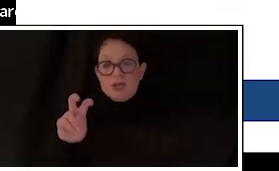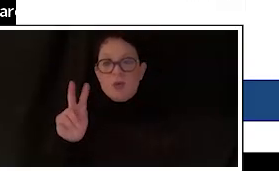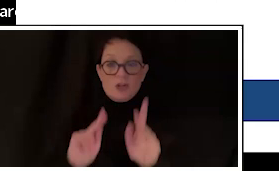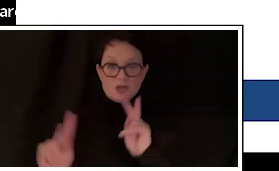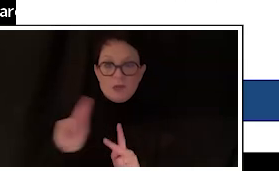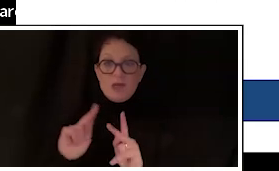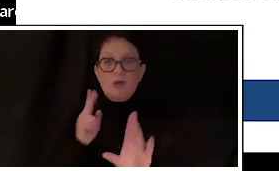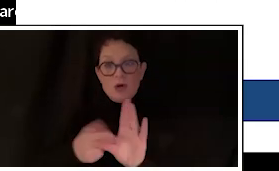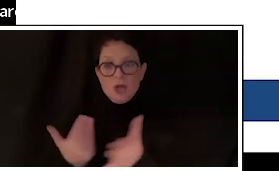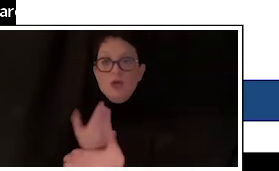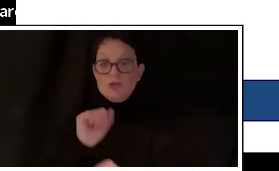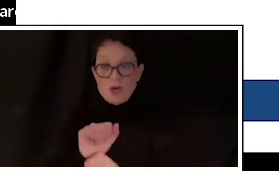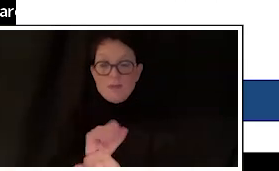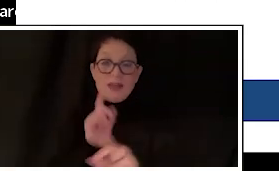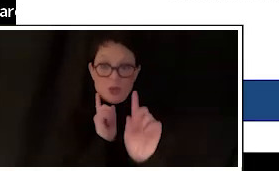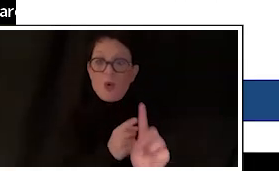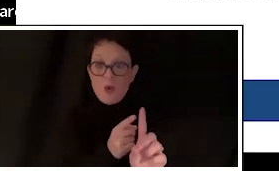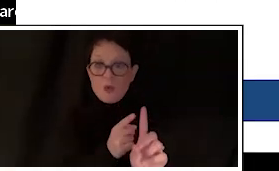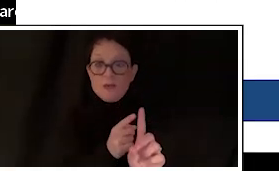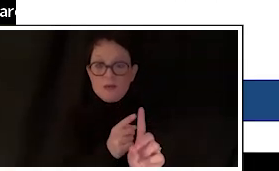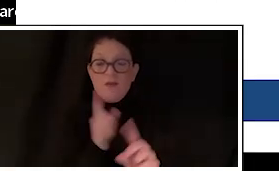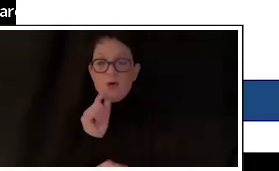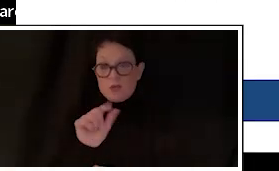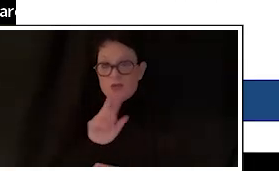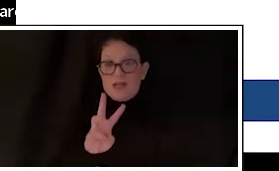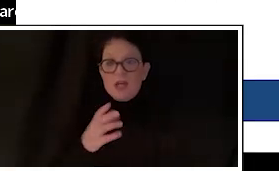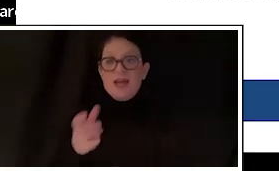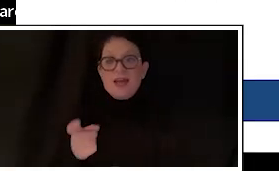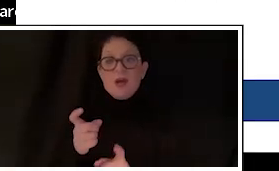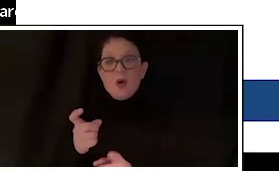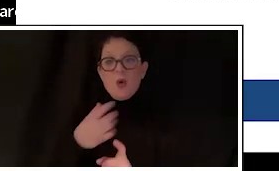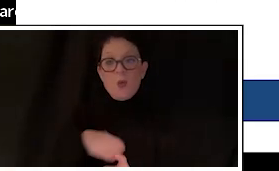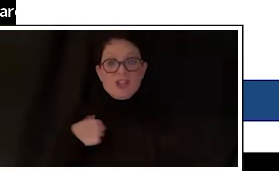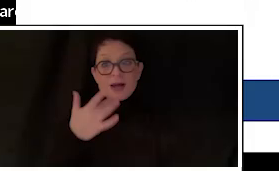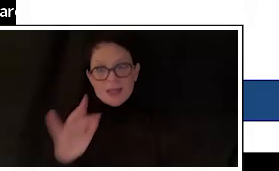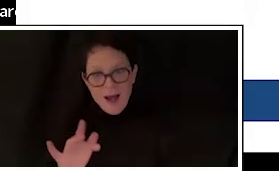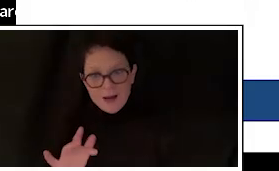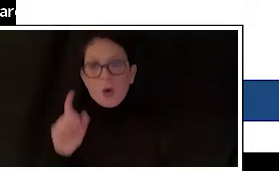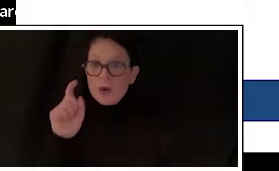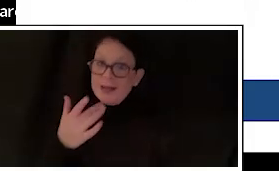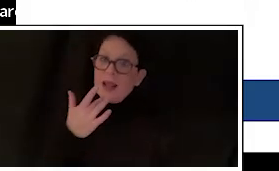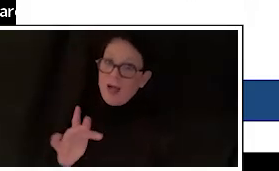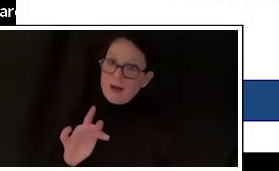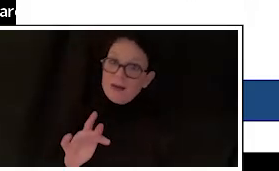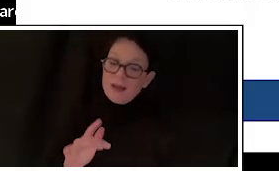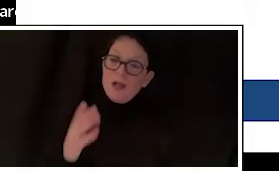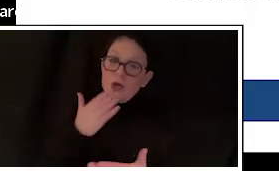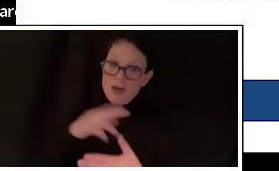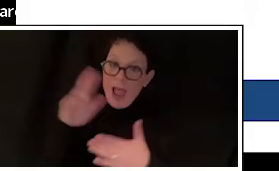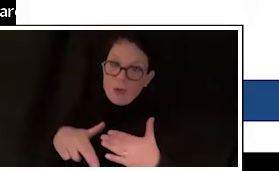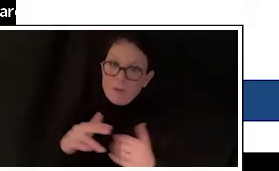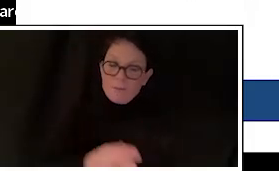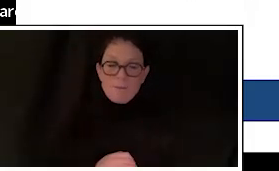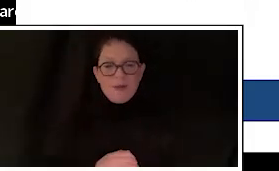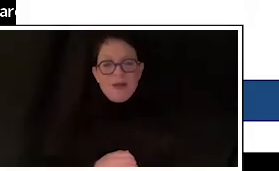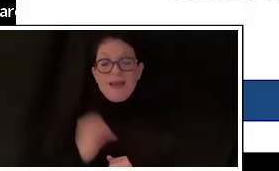people new jobs. So please wish us luck in meeting that outcome. And